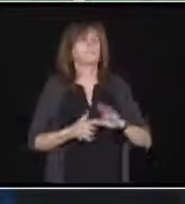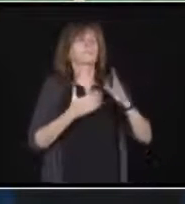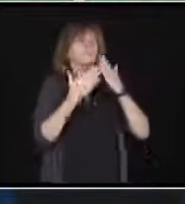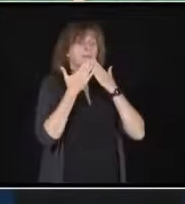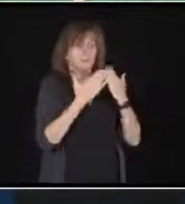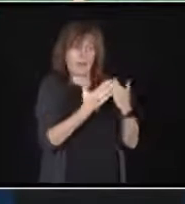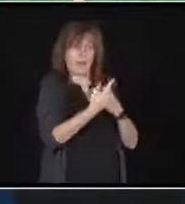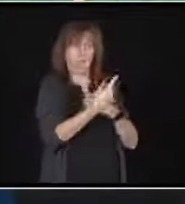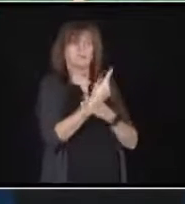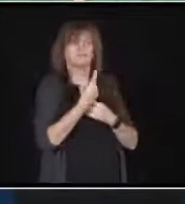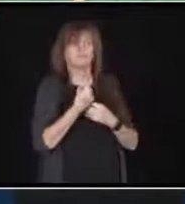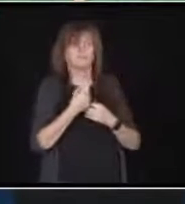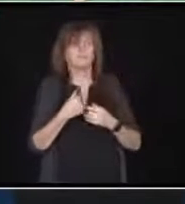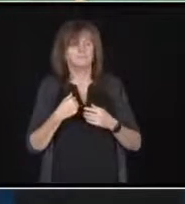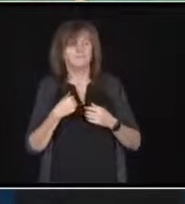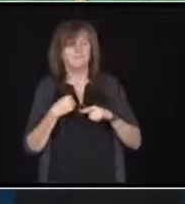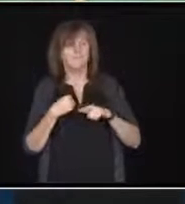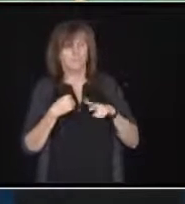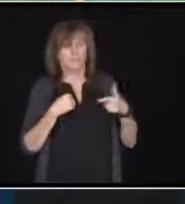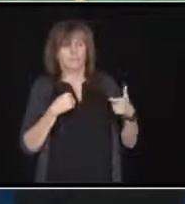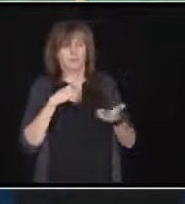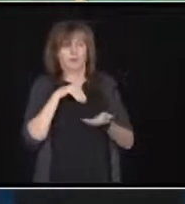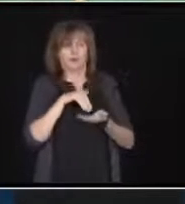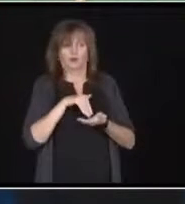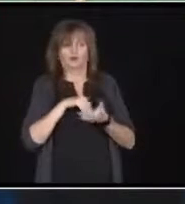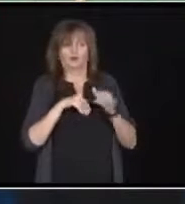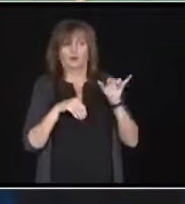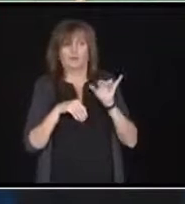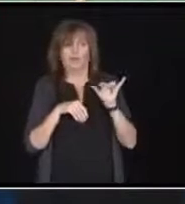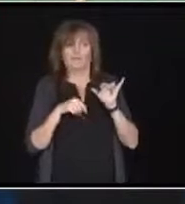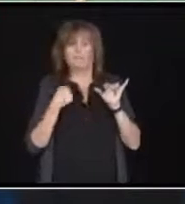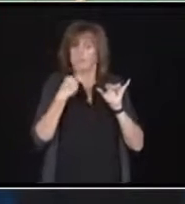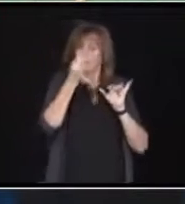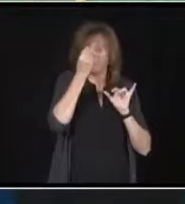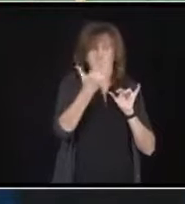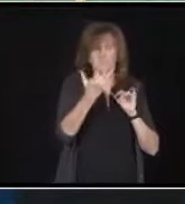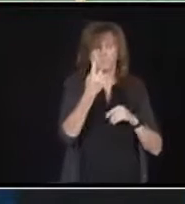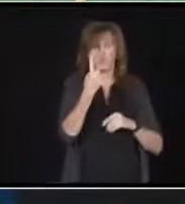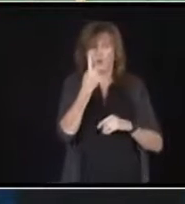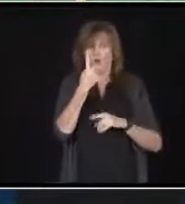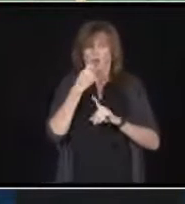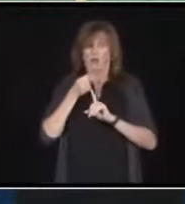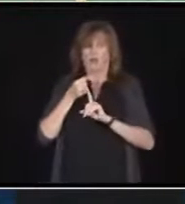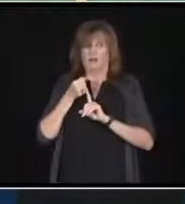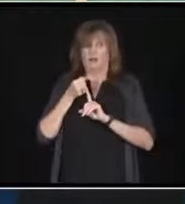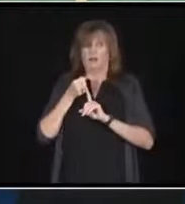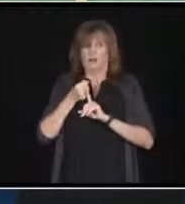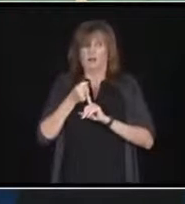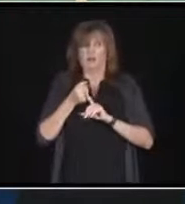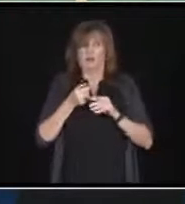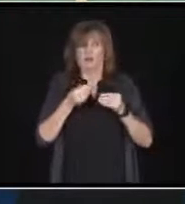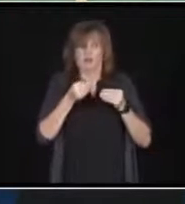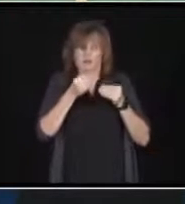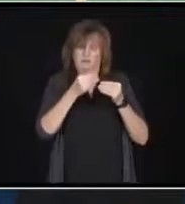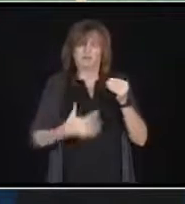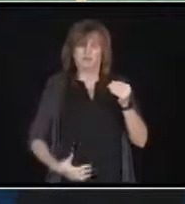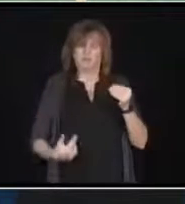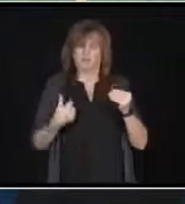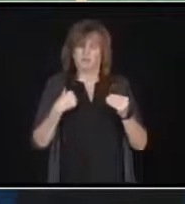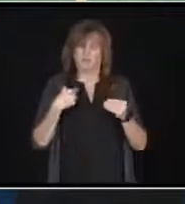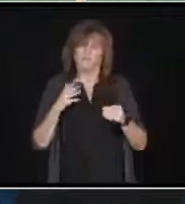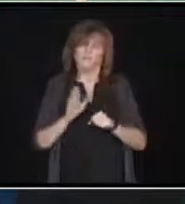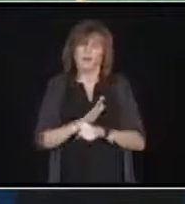Yaffe, one situation, there's probably many, and it's going to be full disclosure here, was Bill Carroll on